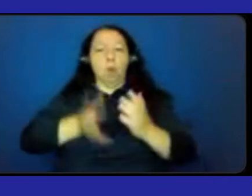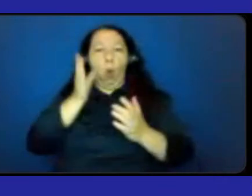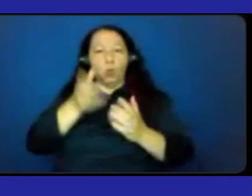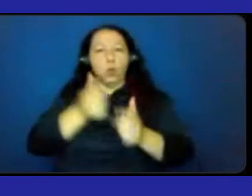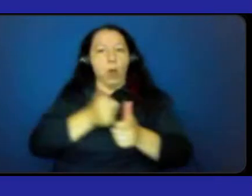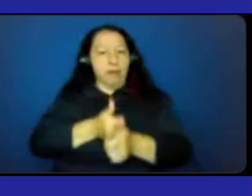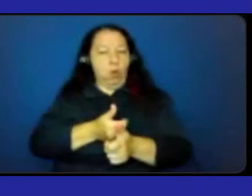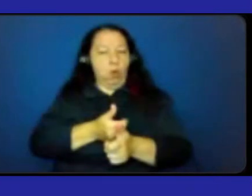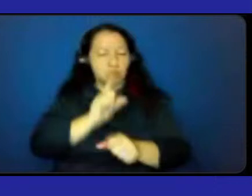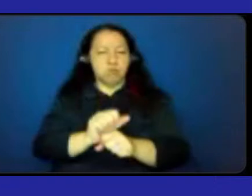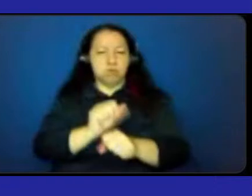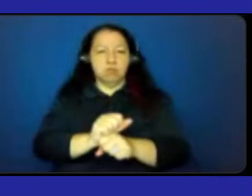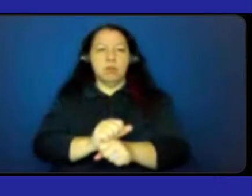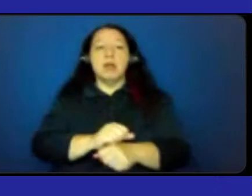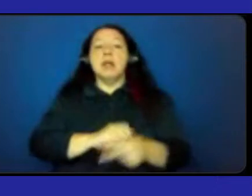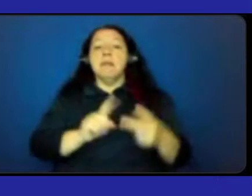then